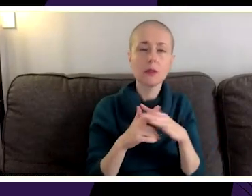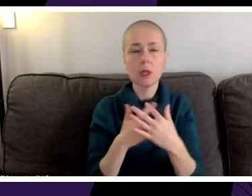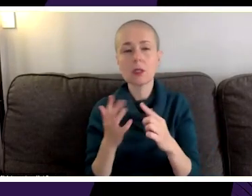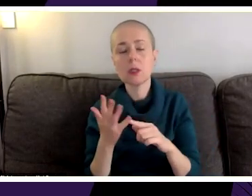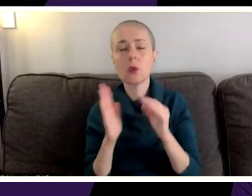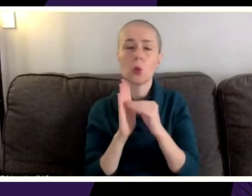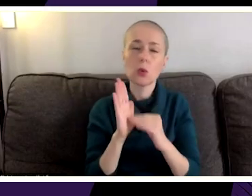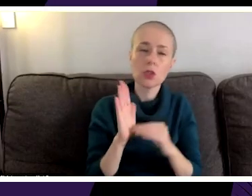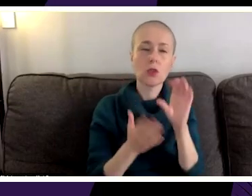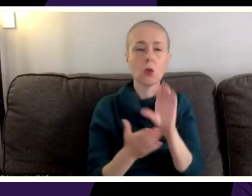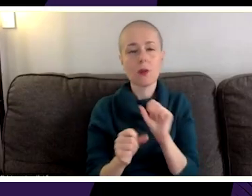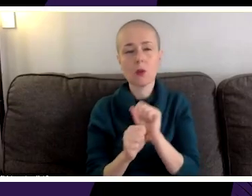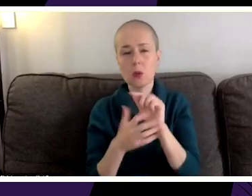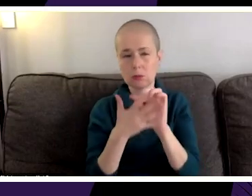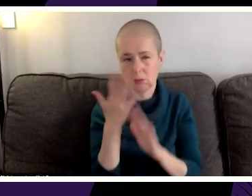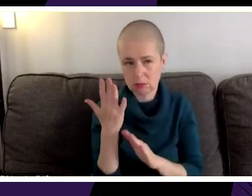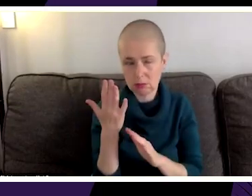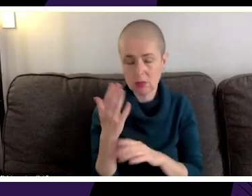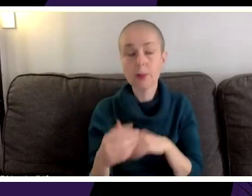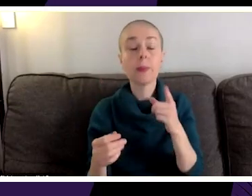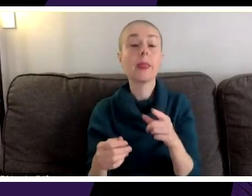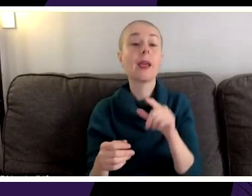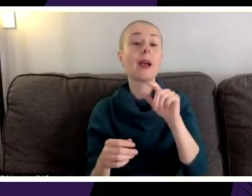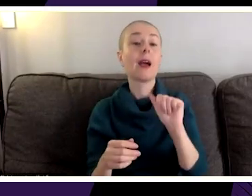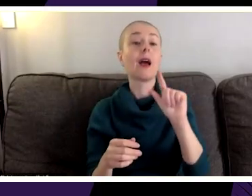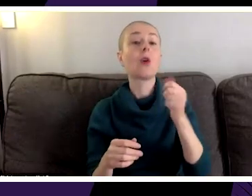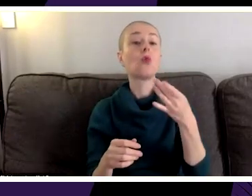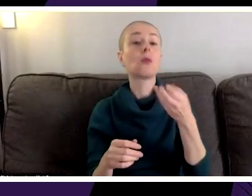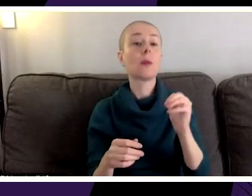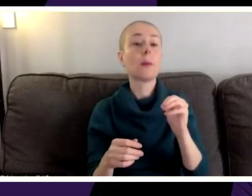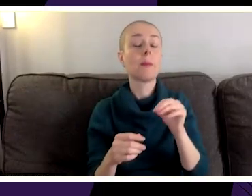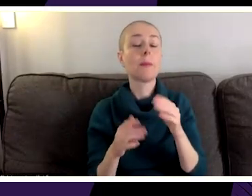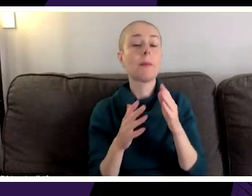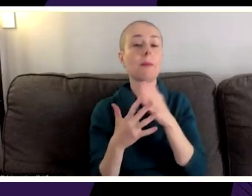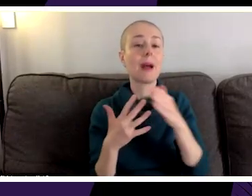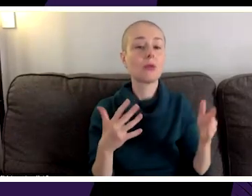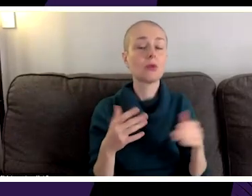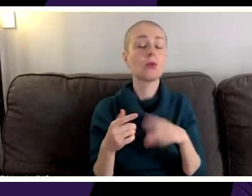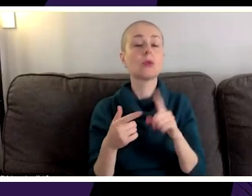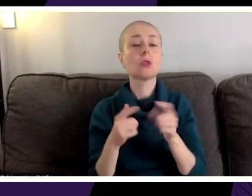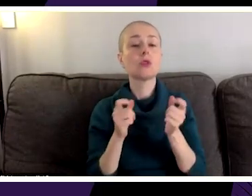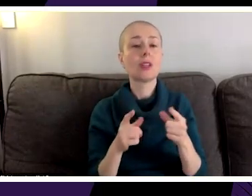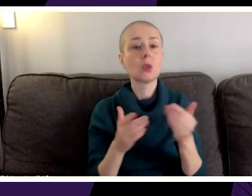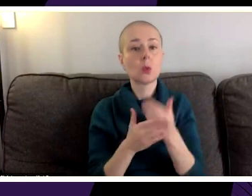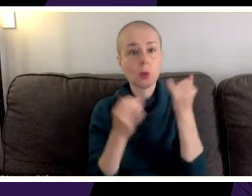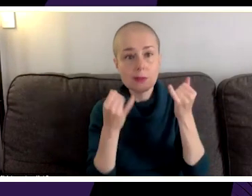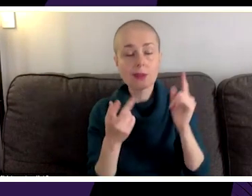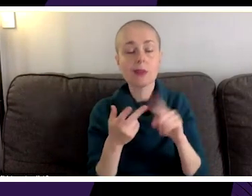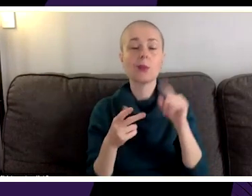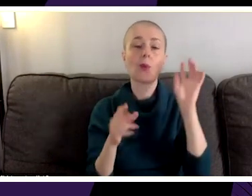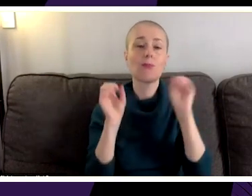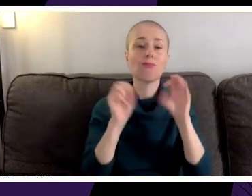of. And it aims to give algorithmic patterns, generate new ideas, or randomize elements.